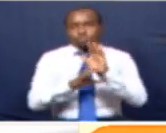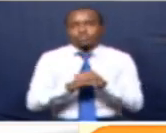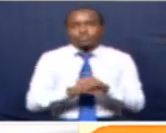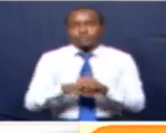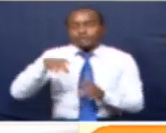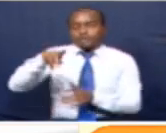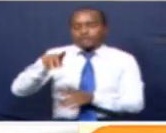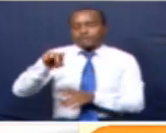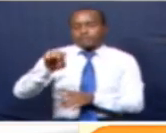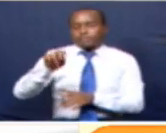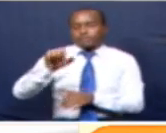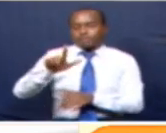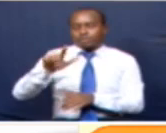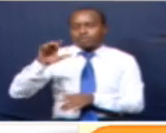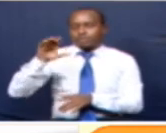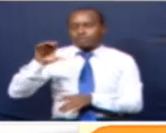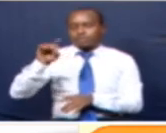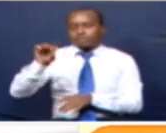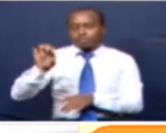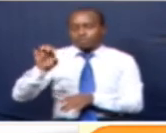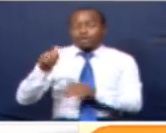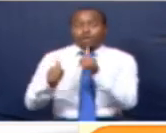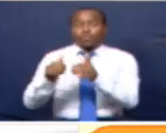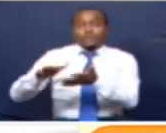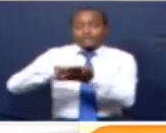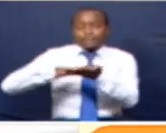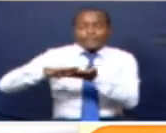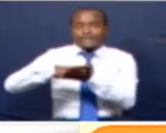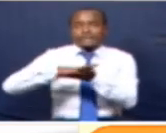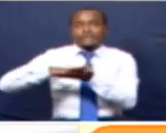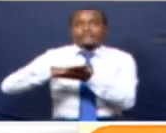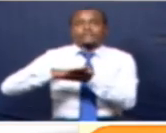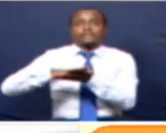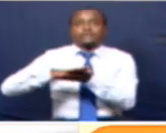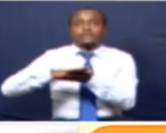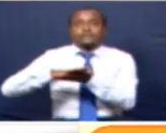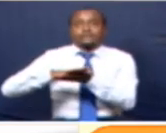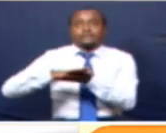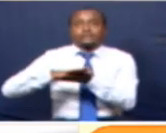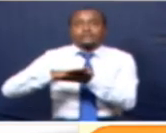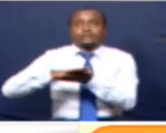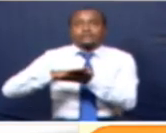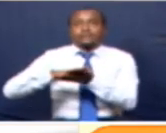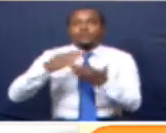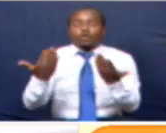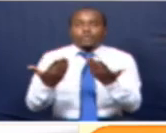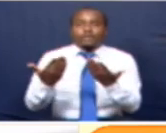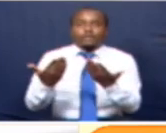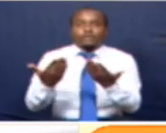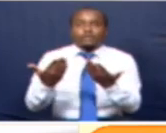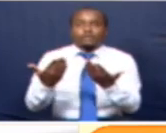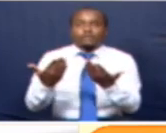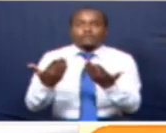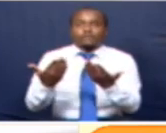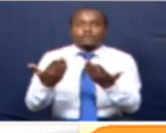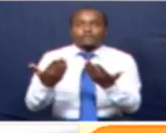court, which is the basis, actually the penal court, which is another name for the criminal court,